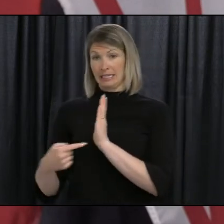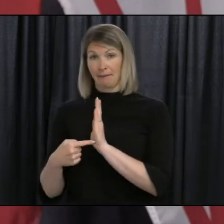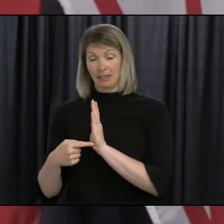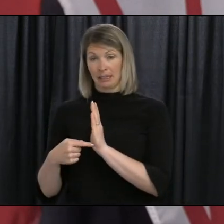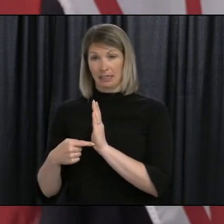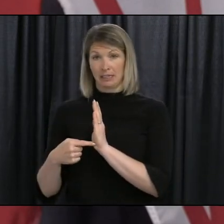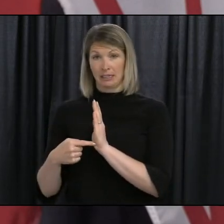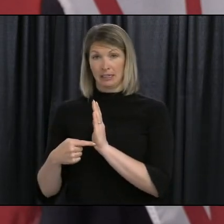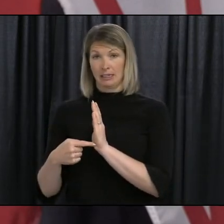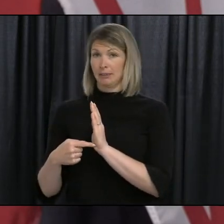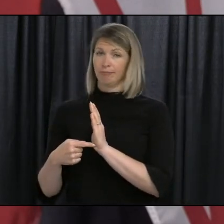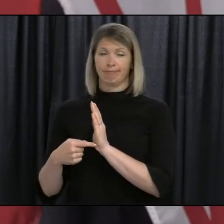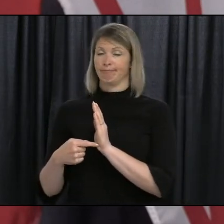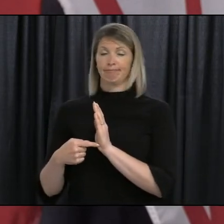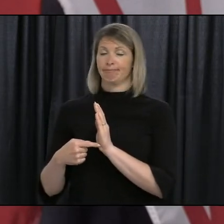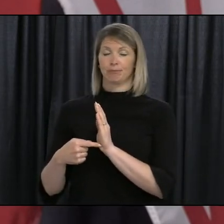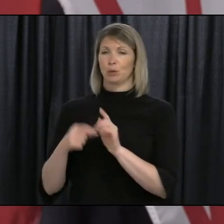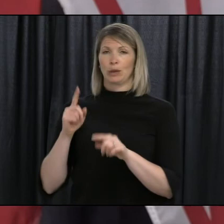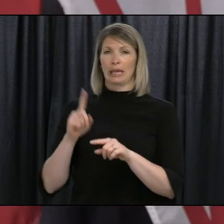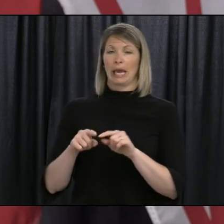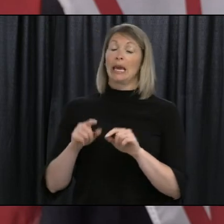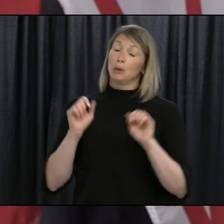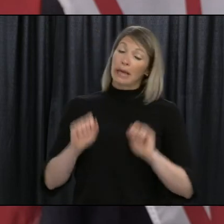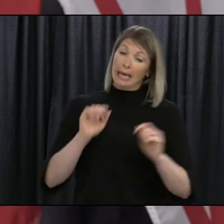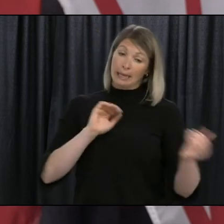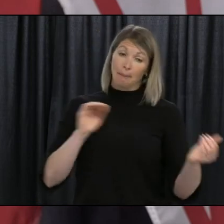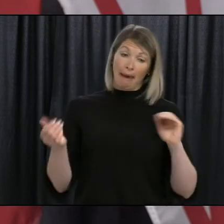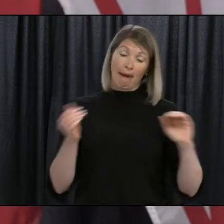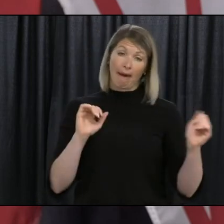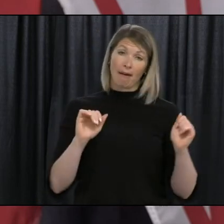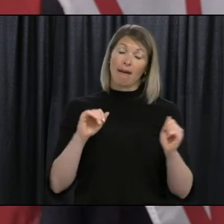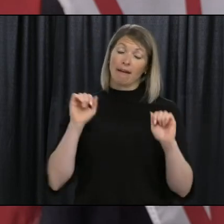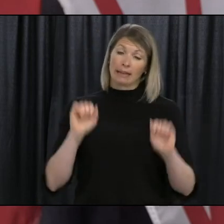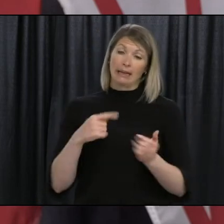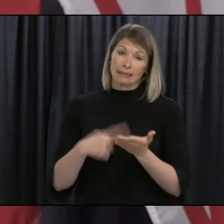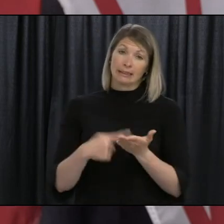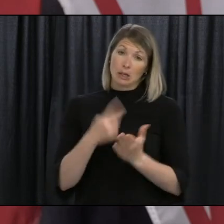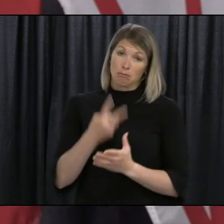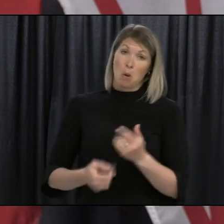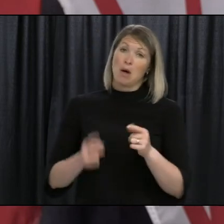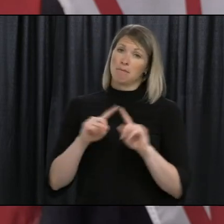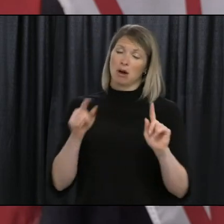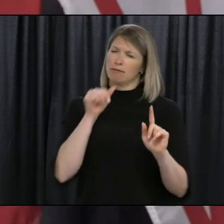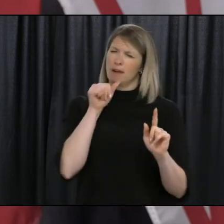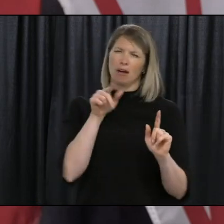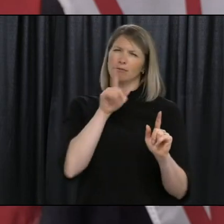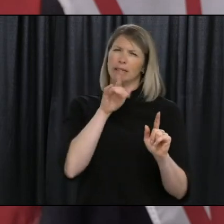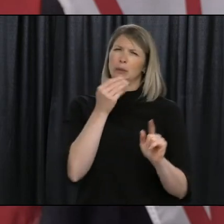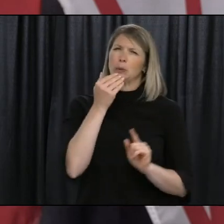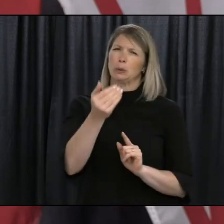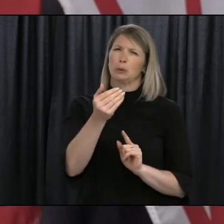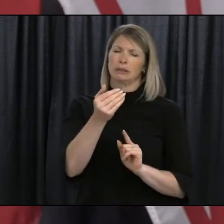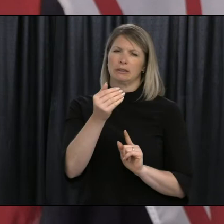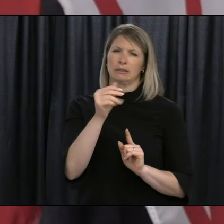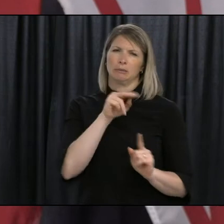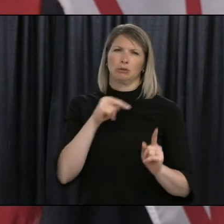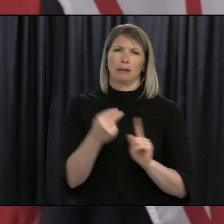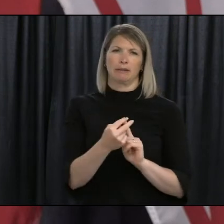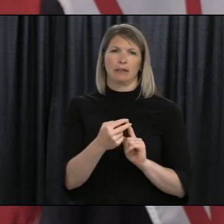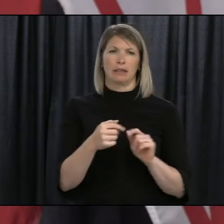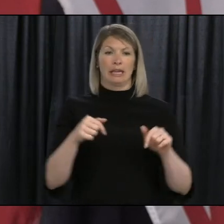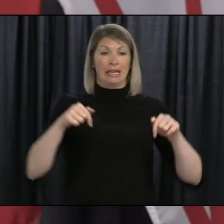You can certainly make linkages and comparisons, but this year will certainly be